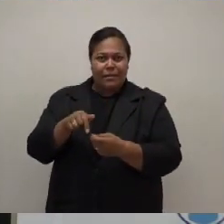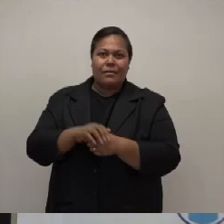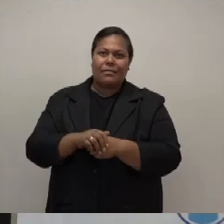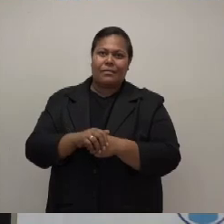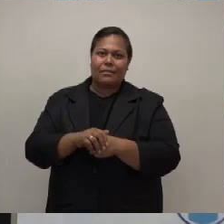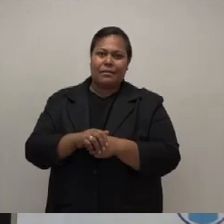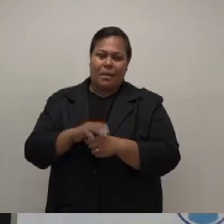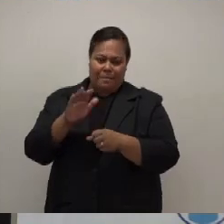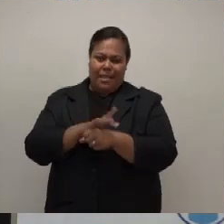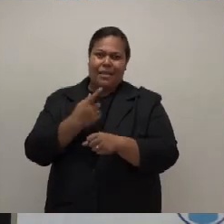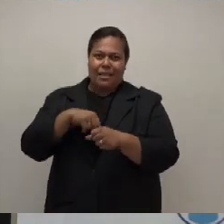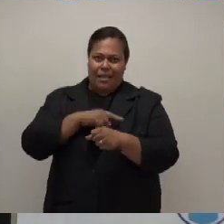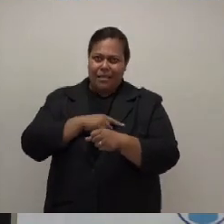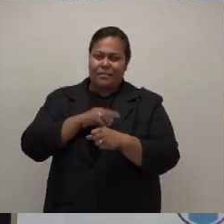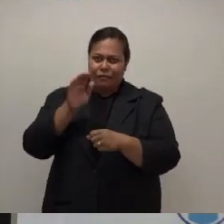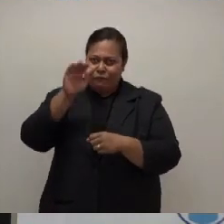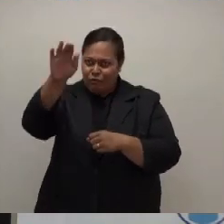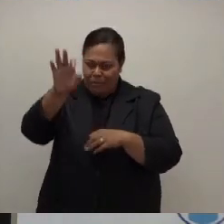containment efforts into the future.